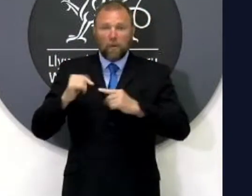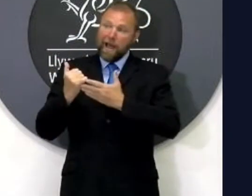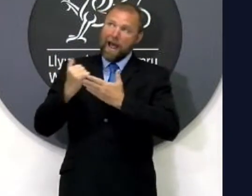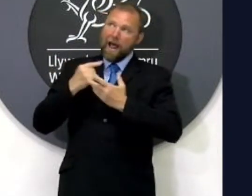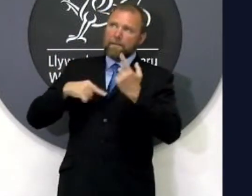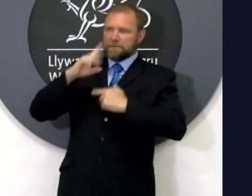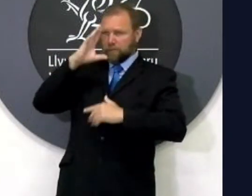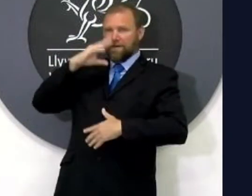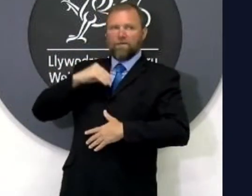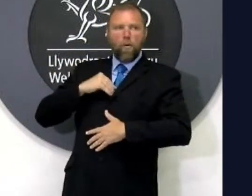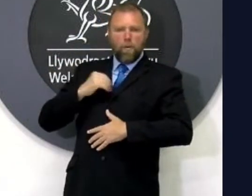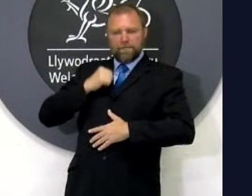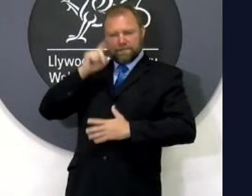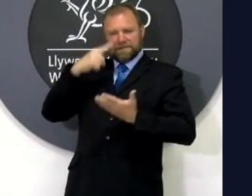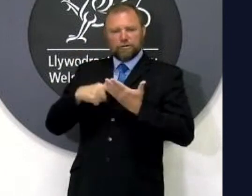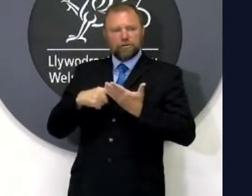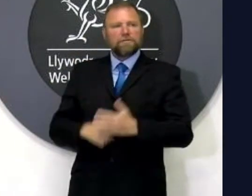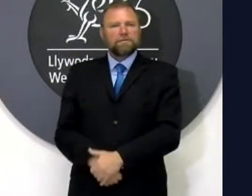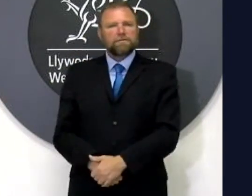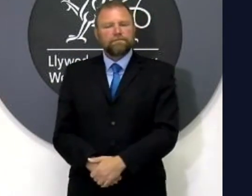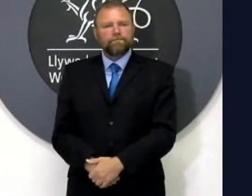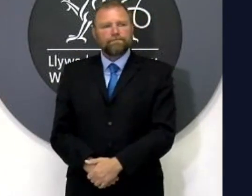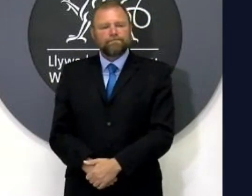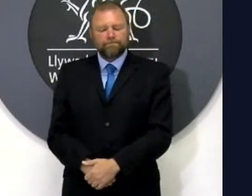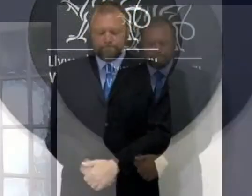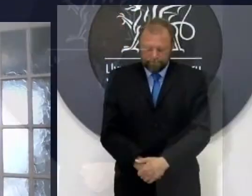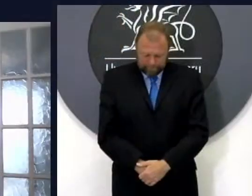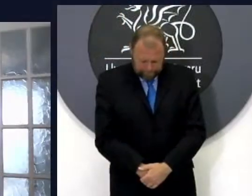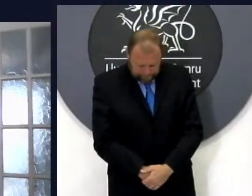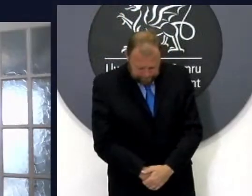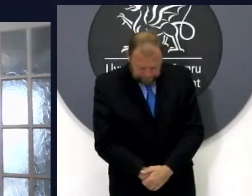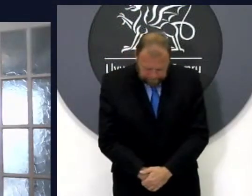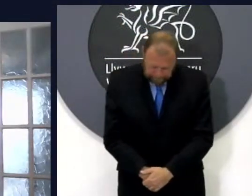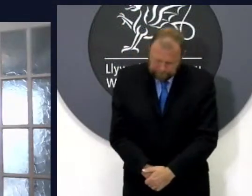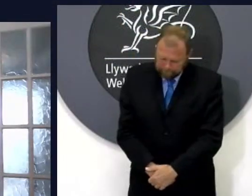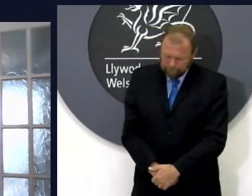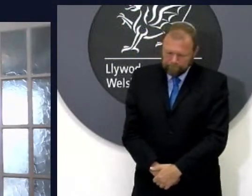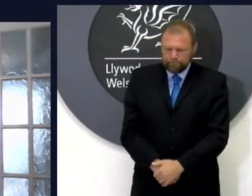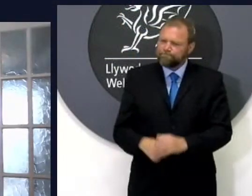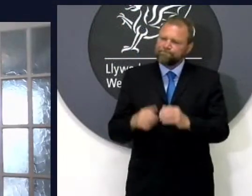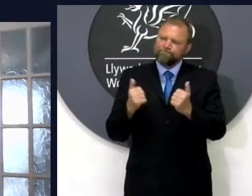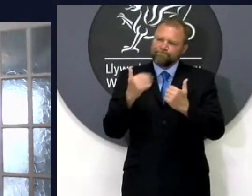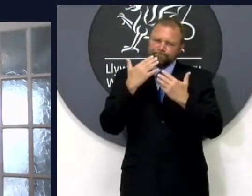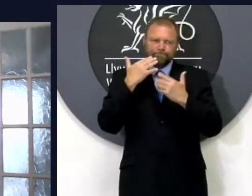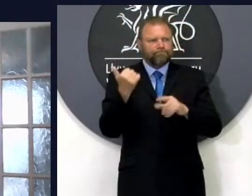inform our decision making here. Thank you. And Minister, business support's been previously